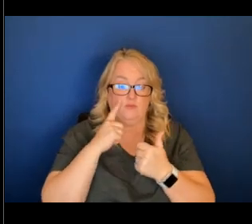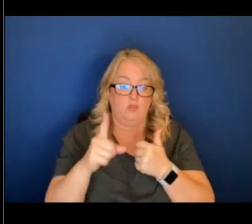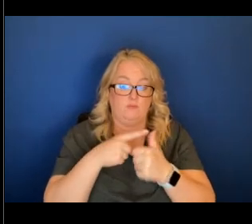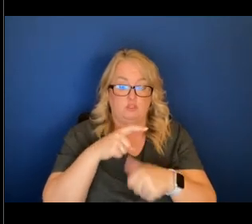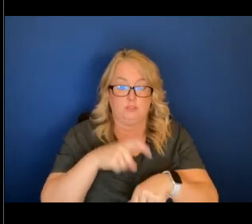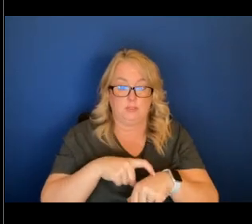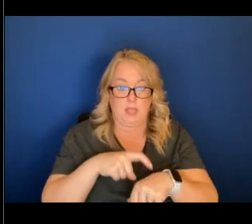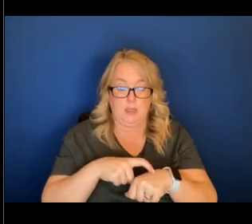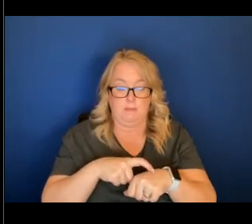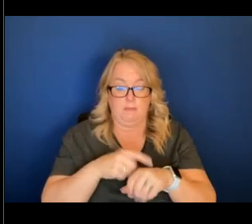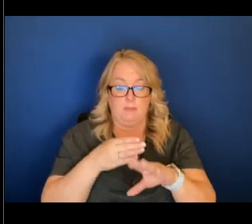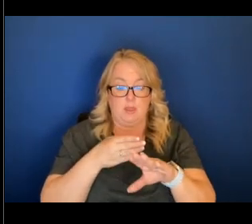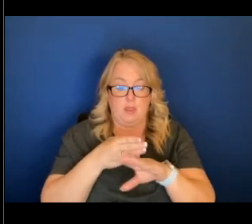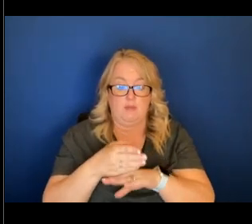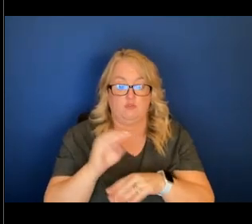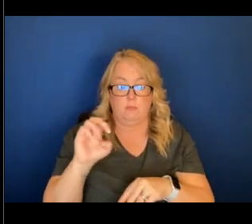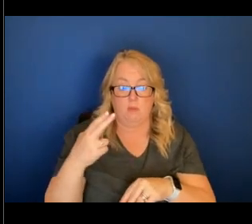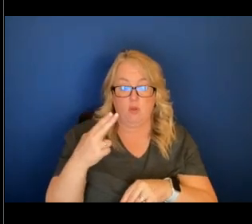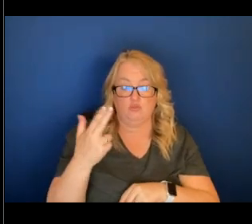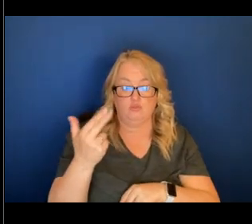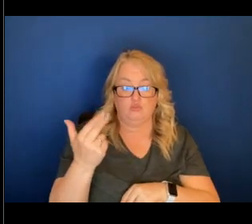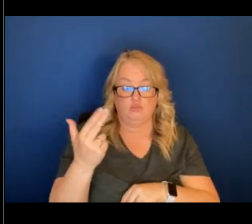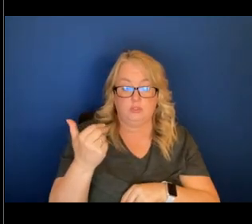time after March 13,